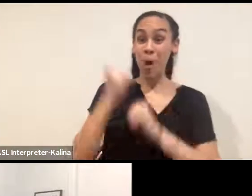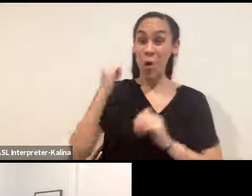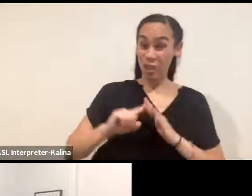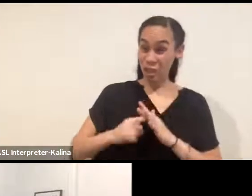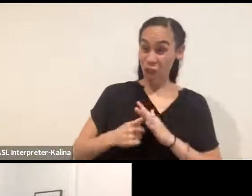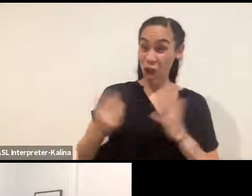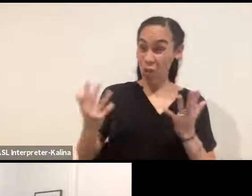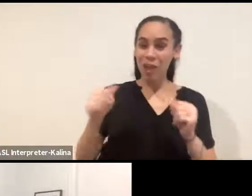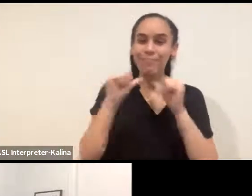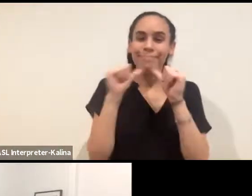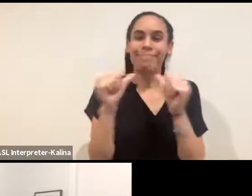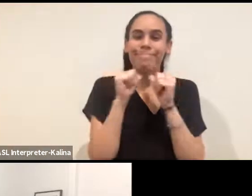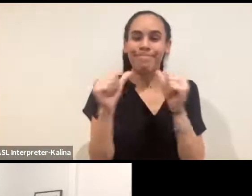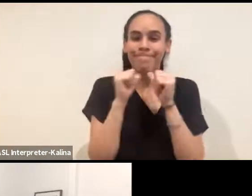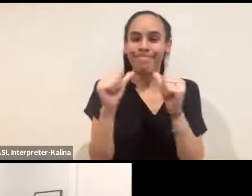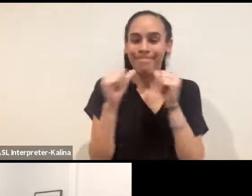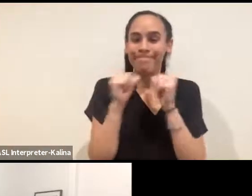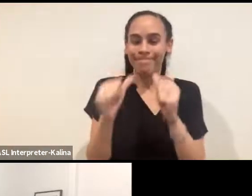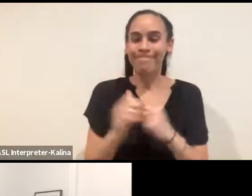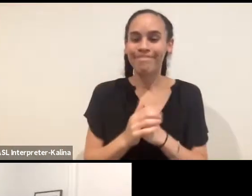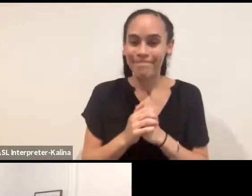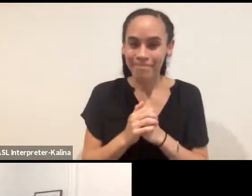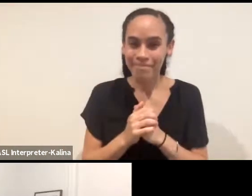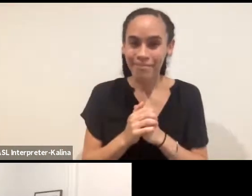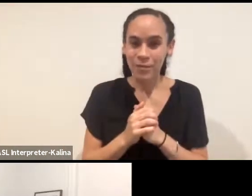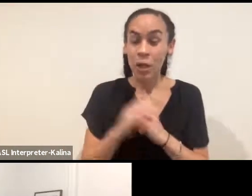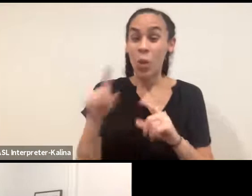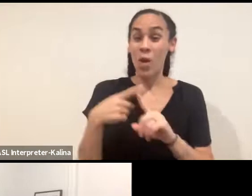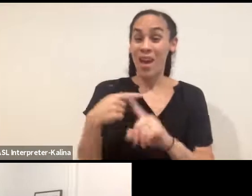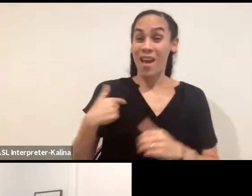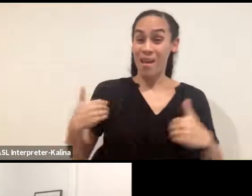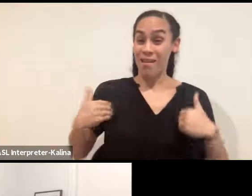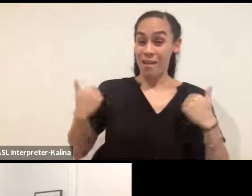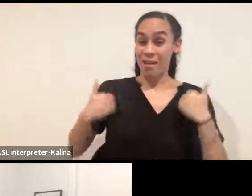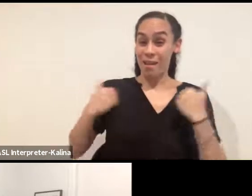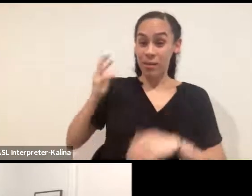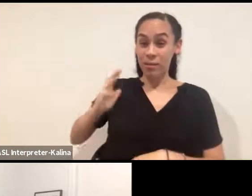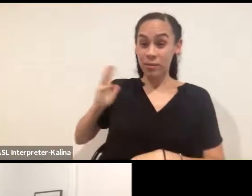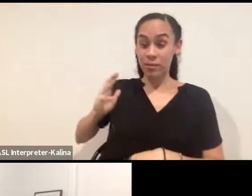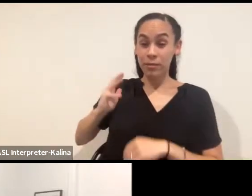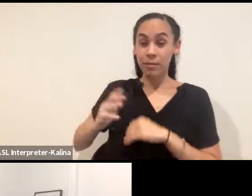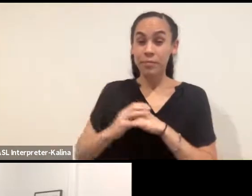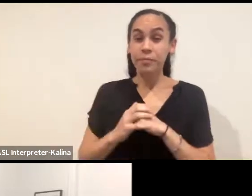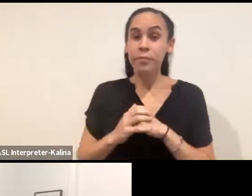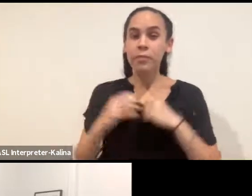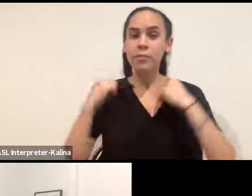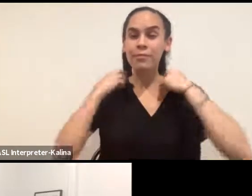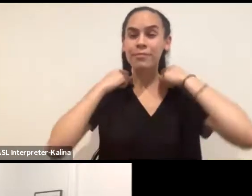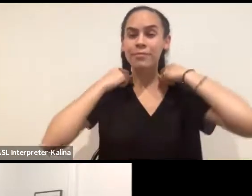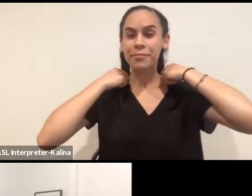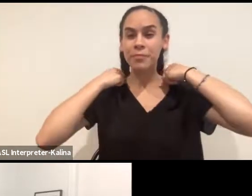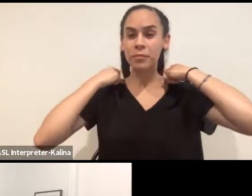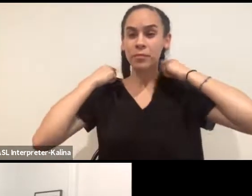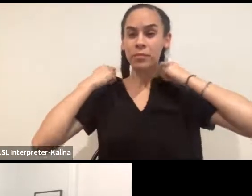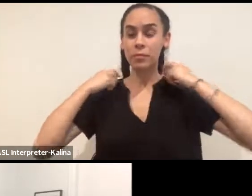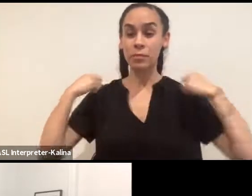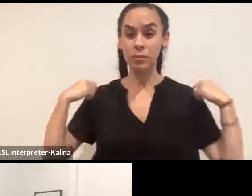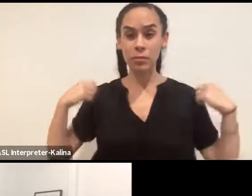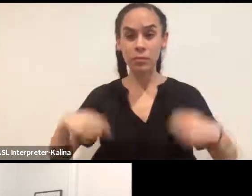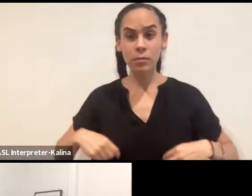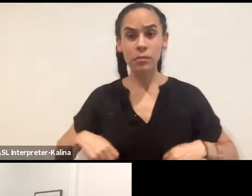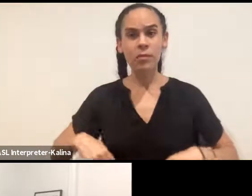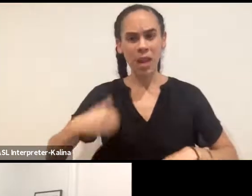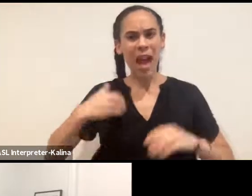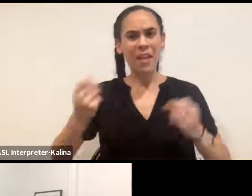I will say that when I was younger, and even though, I had lots of diverse friends, I